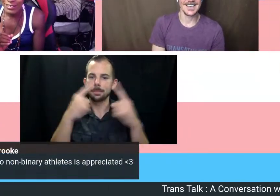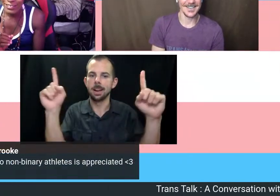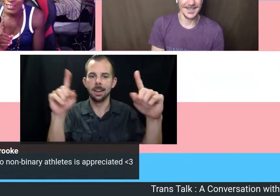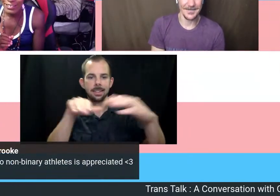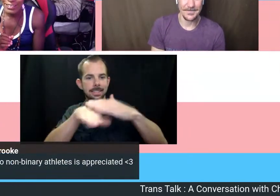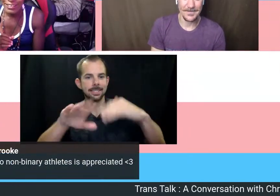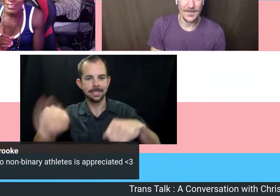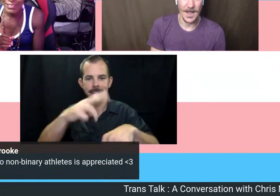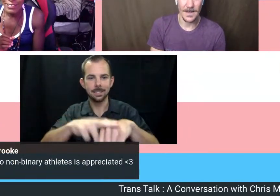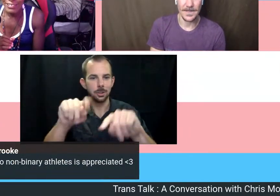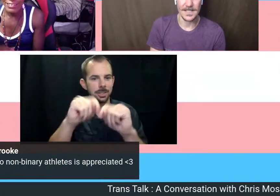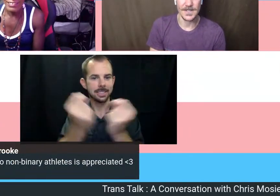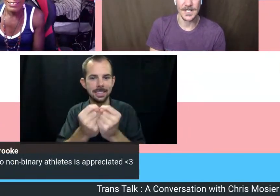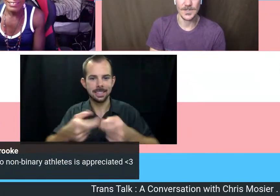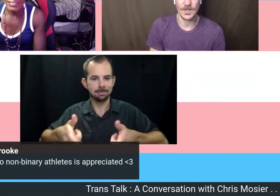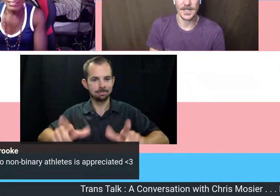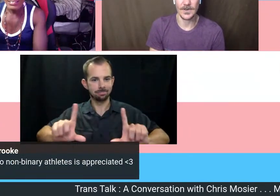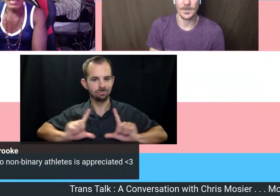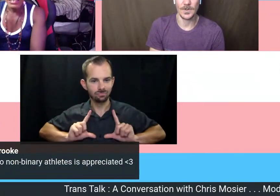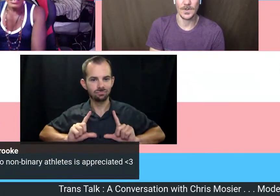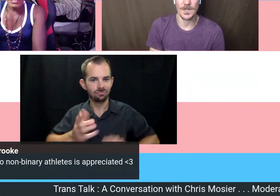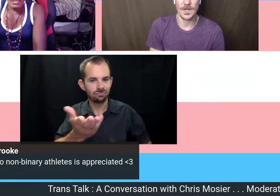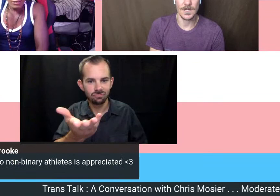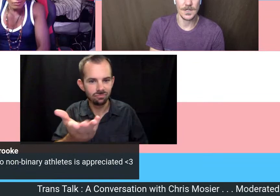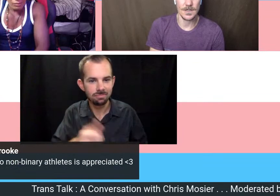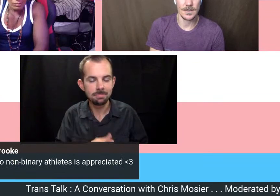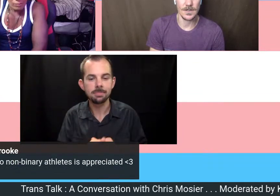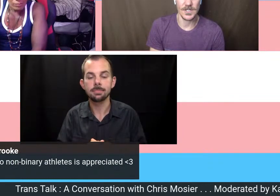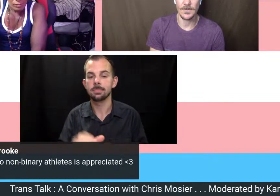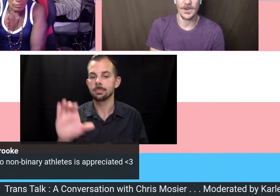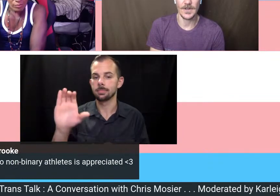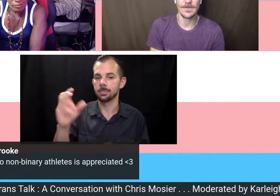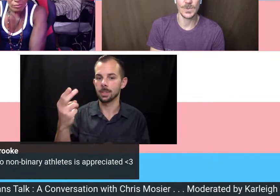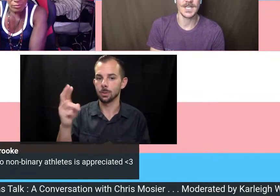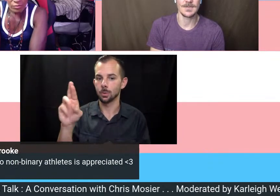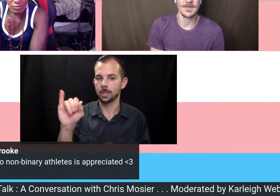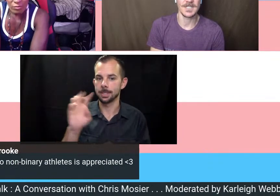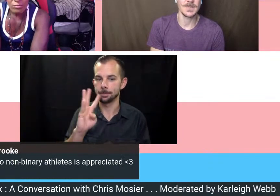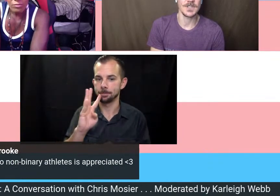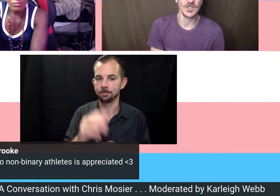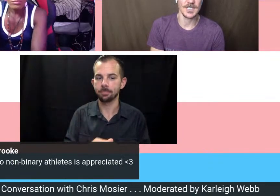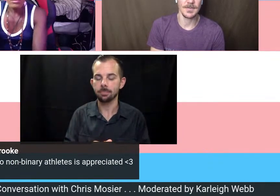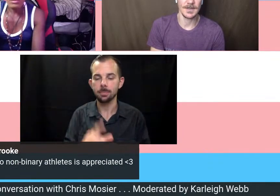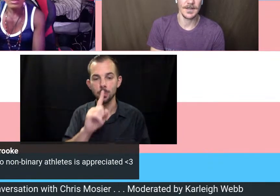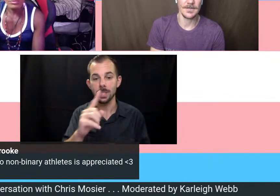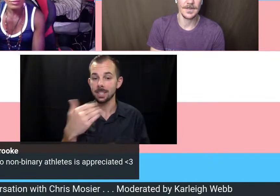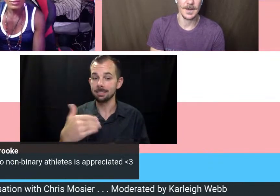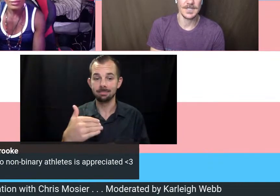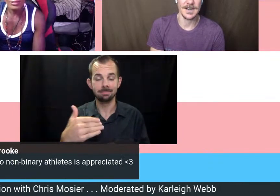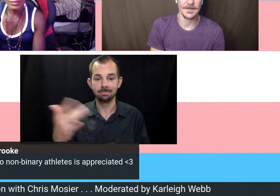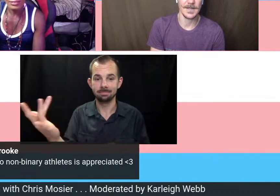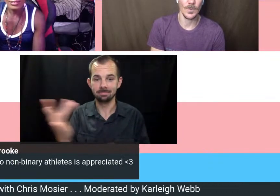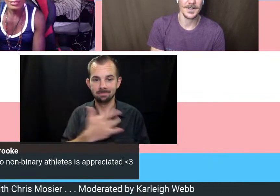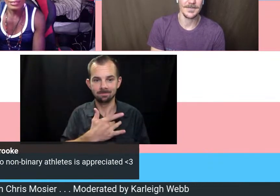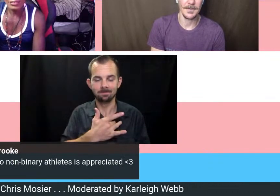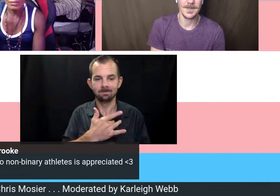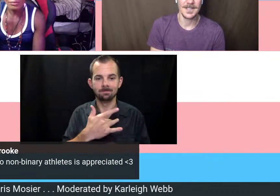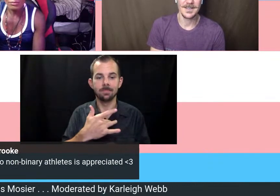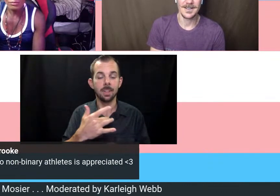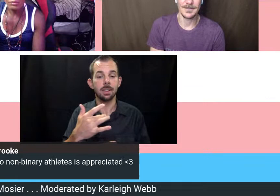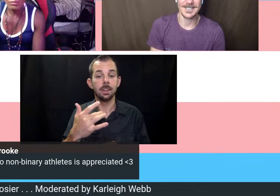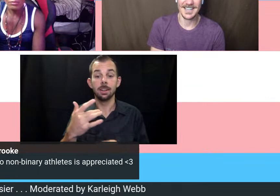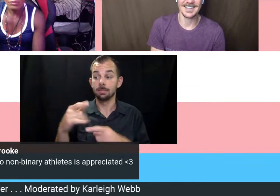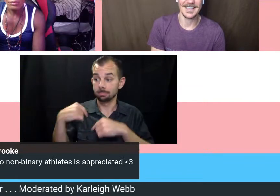Like, I think it's really incredible. There are very few times I've been speechless in my life, and that was definitely one of